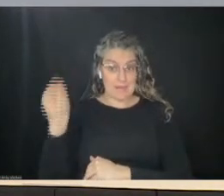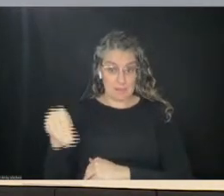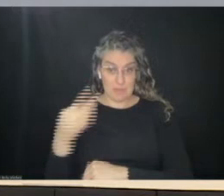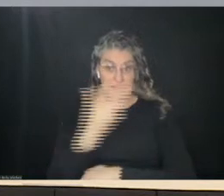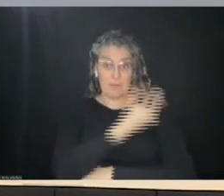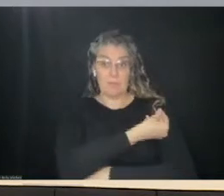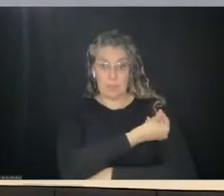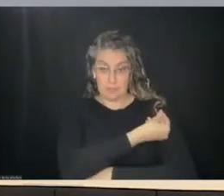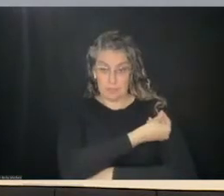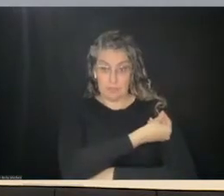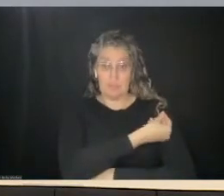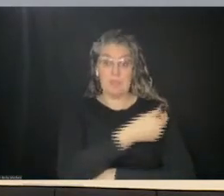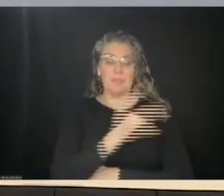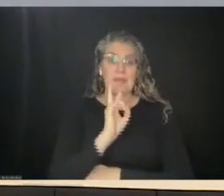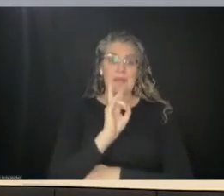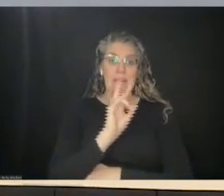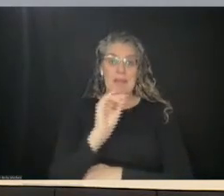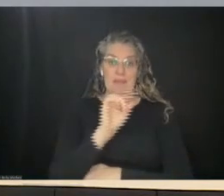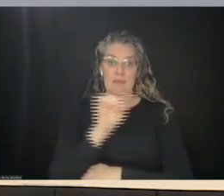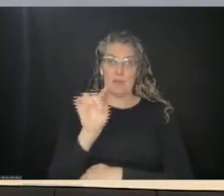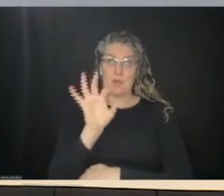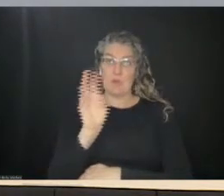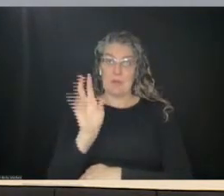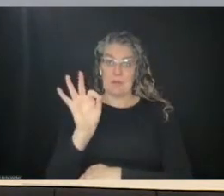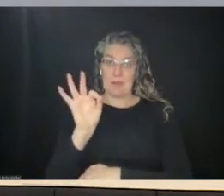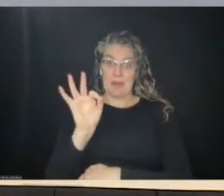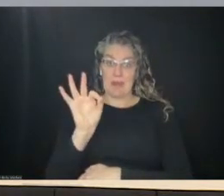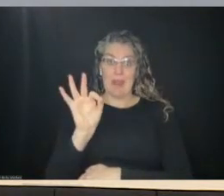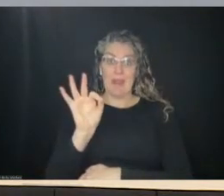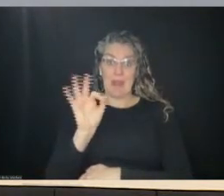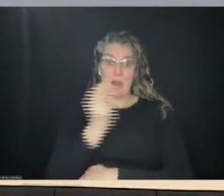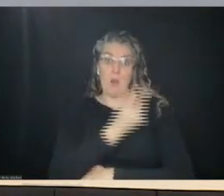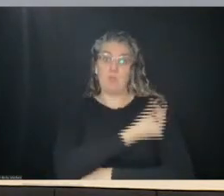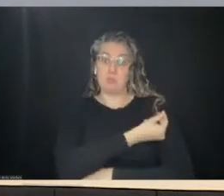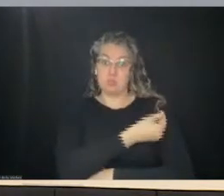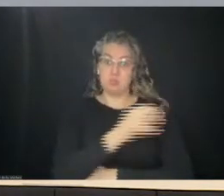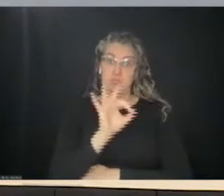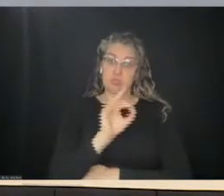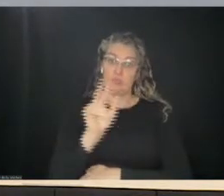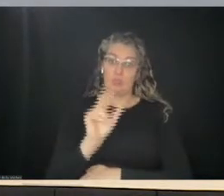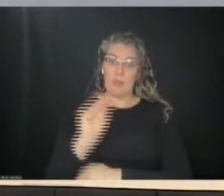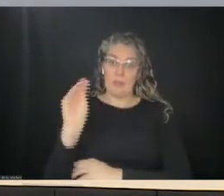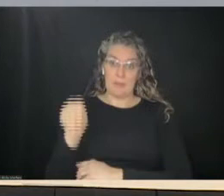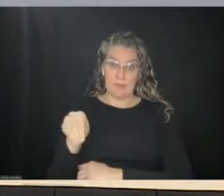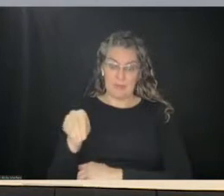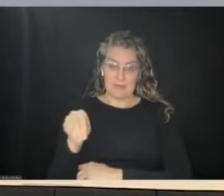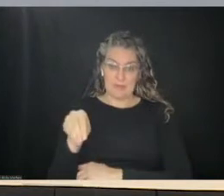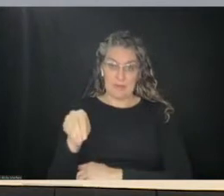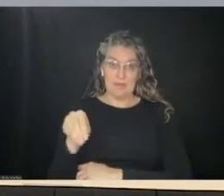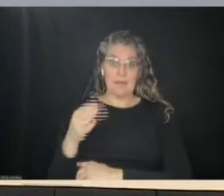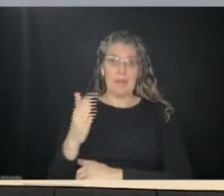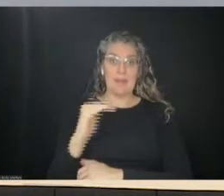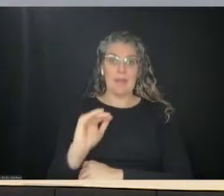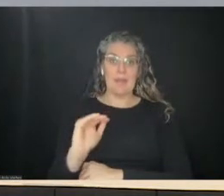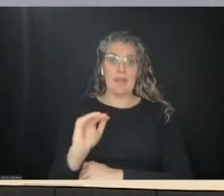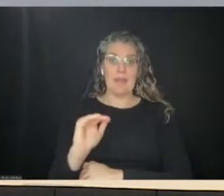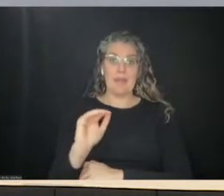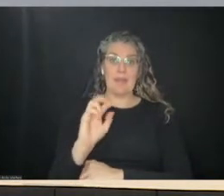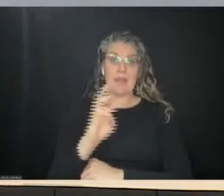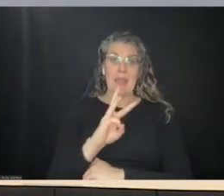those aged 70 to 79, the first dose uptake is 93%. And 60